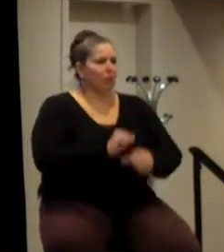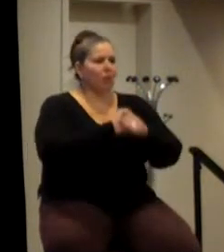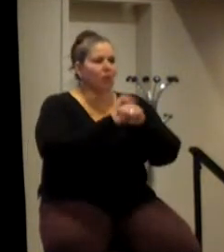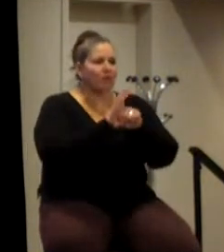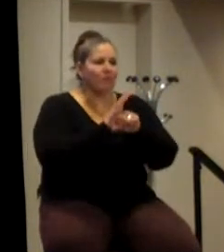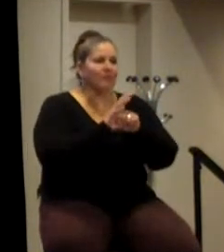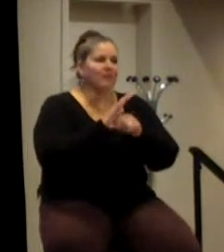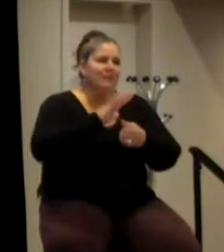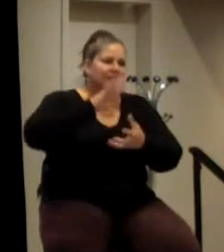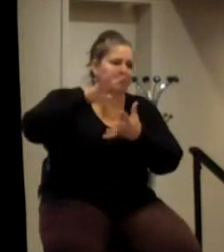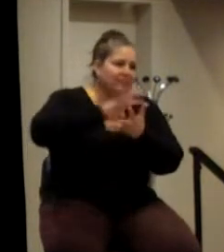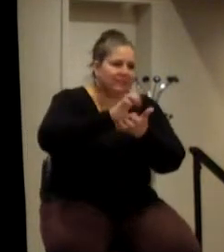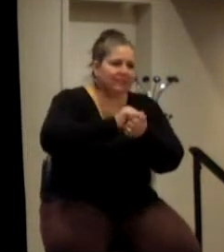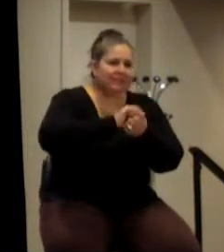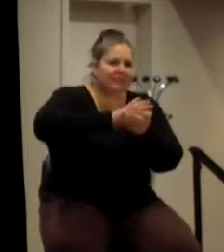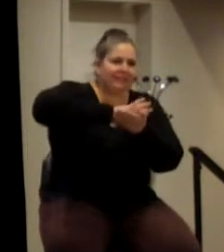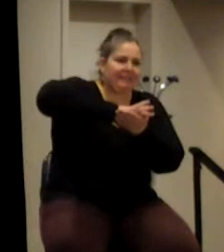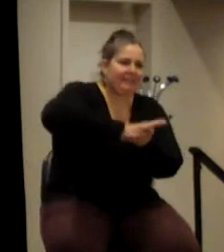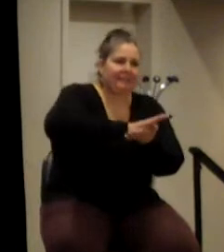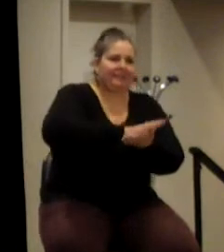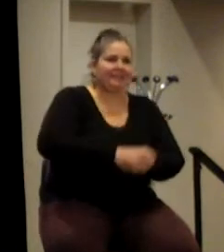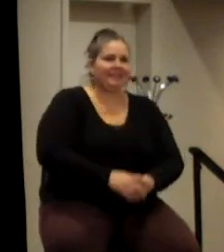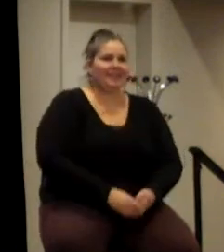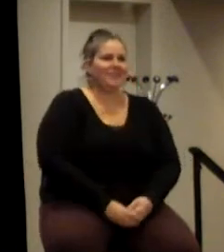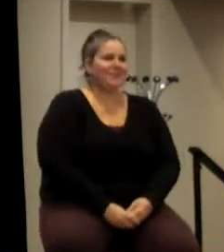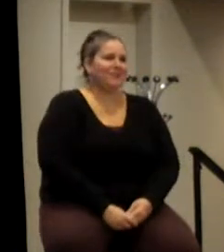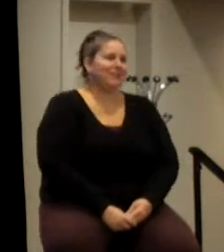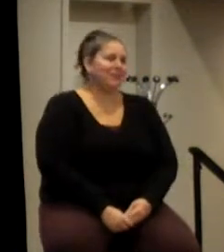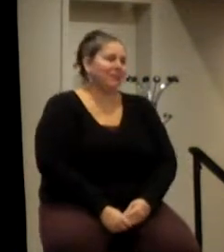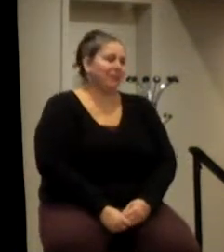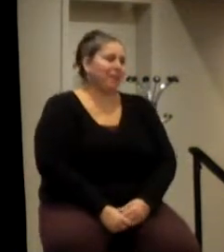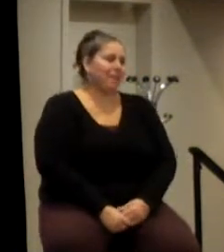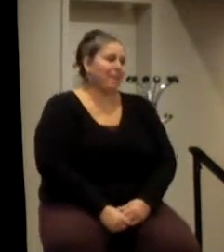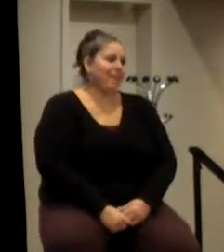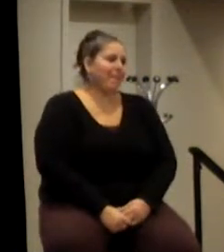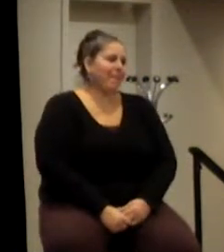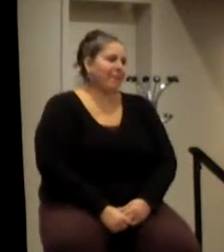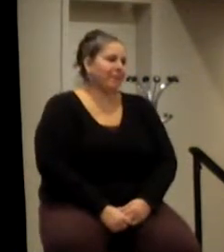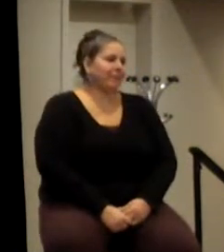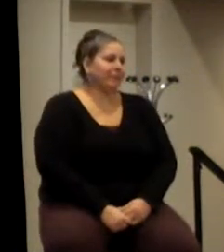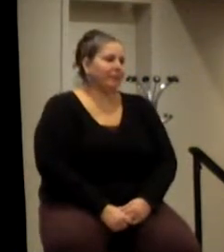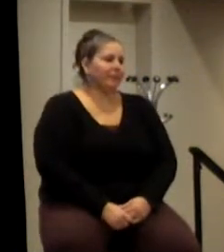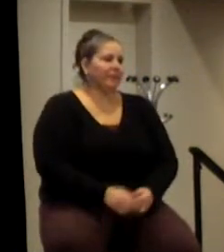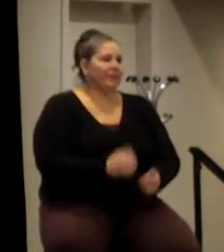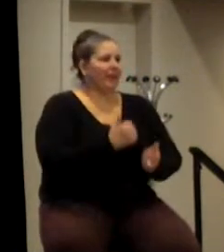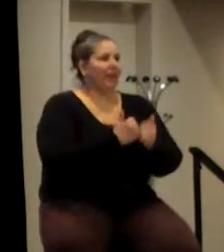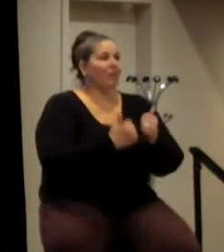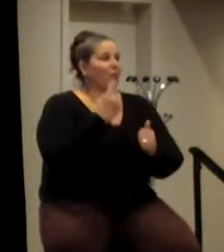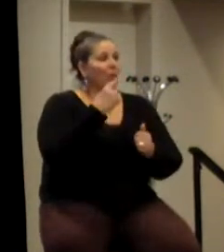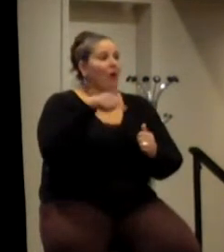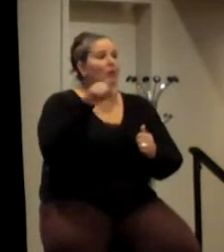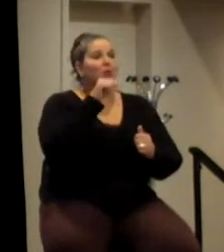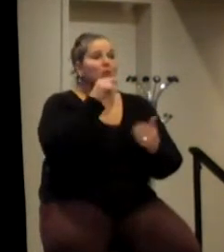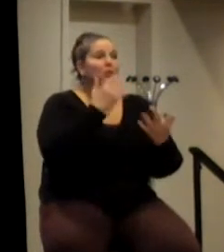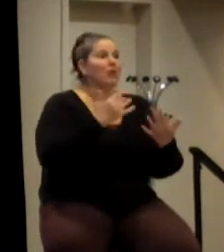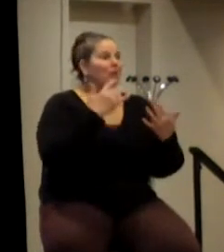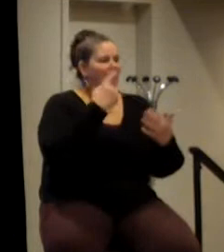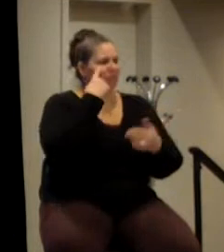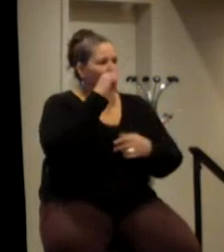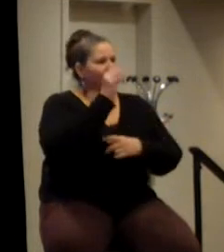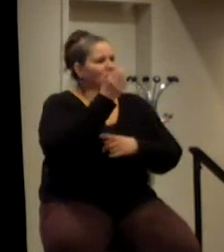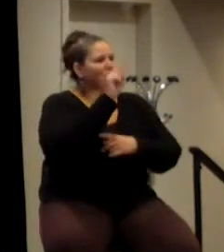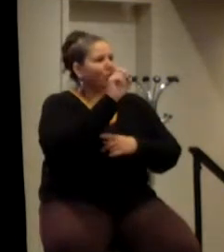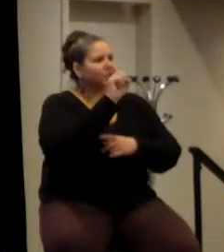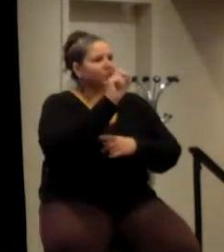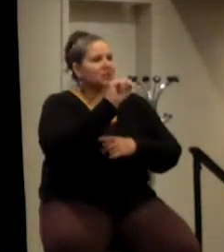No, I think everybody's waiting on the Johnson & Johnson. Johnson & Johnson, what's different compared to Pfizer and Moderna